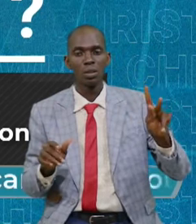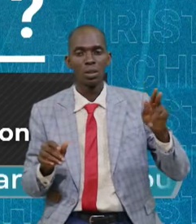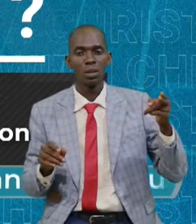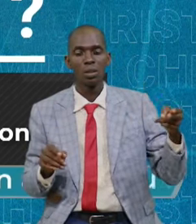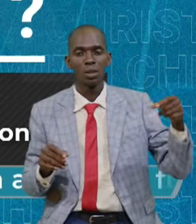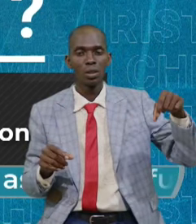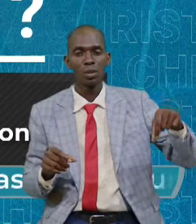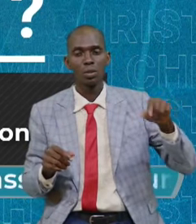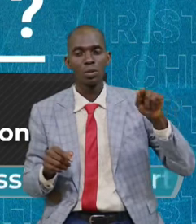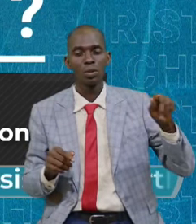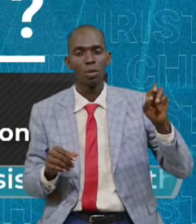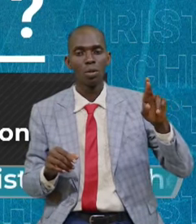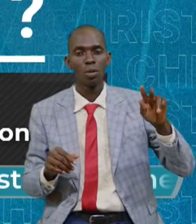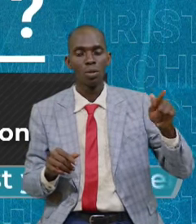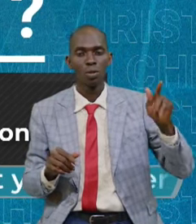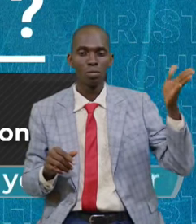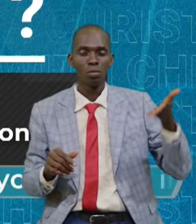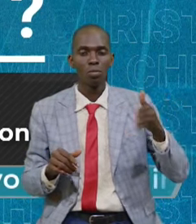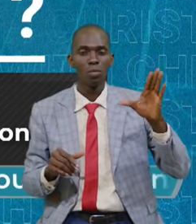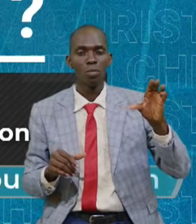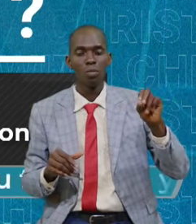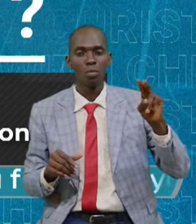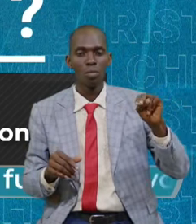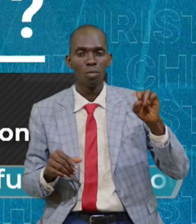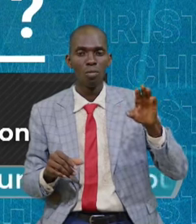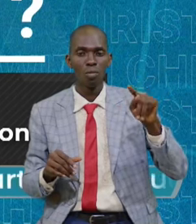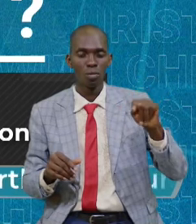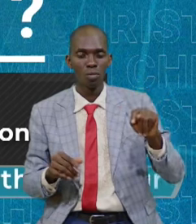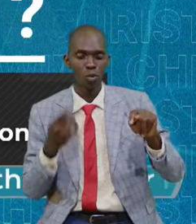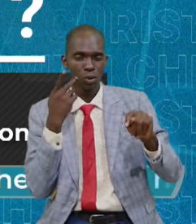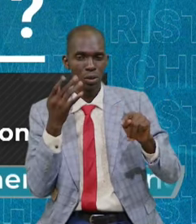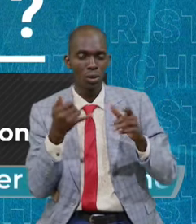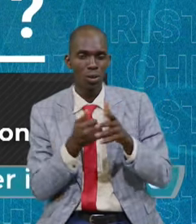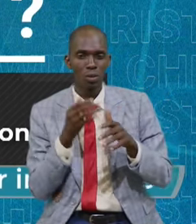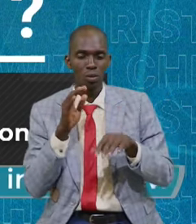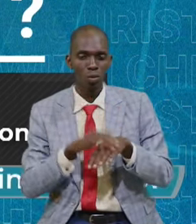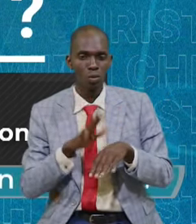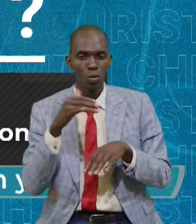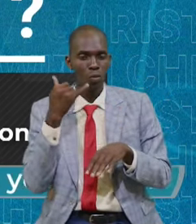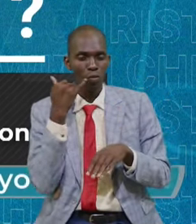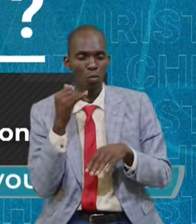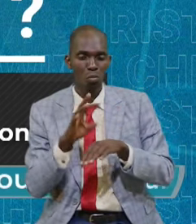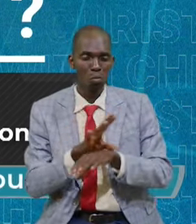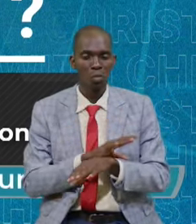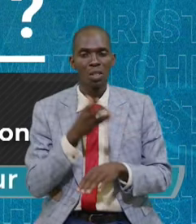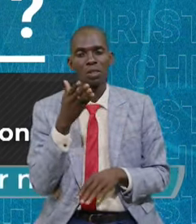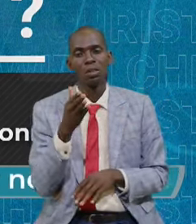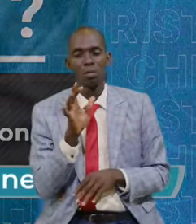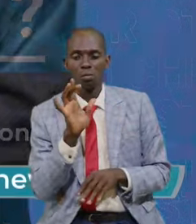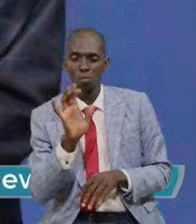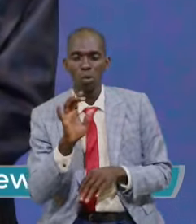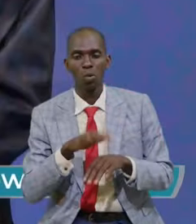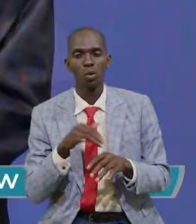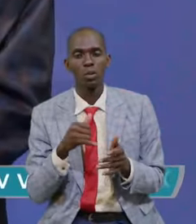gckhq.org/connect, below your player. Click it and fill the form so we can assist you